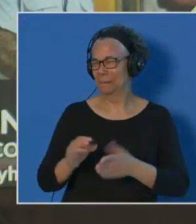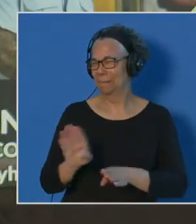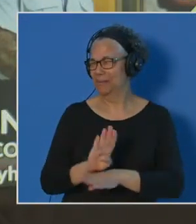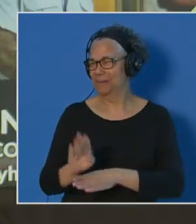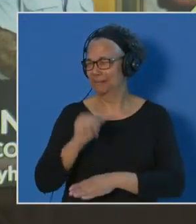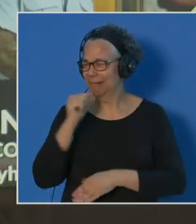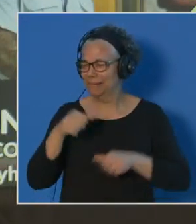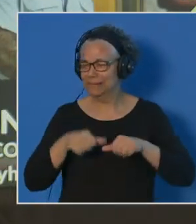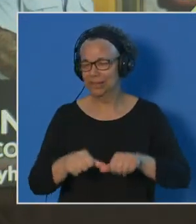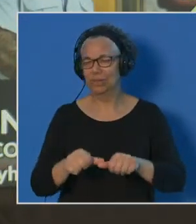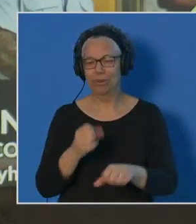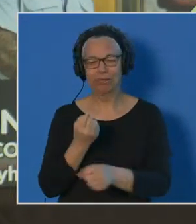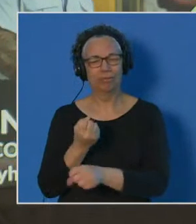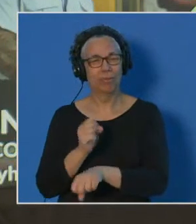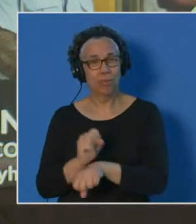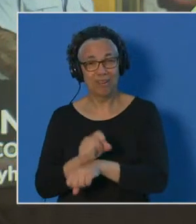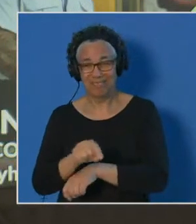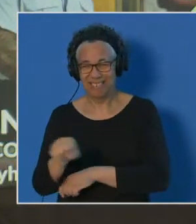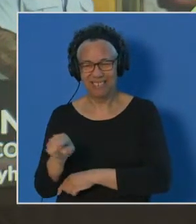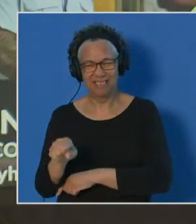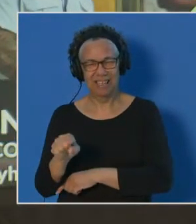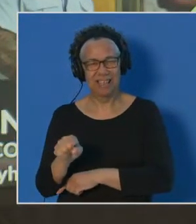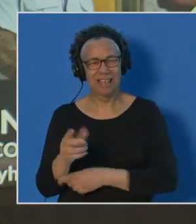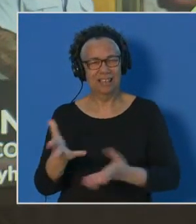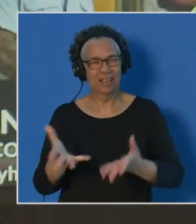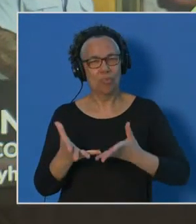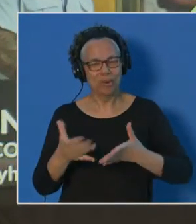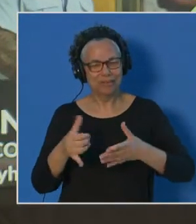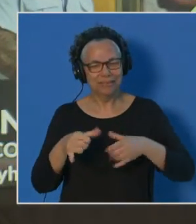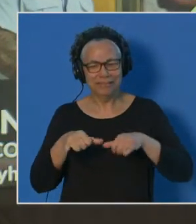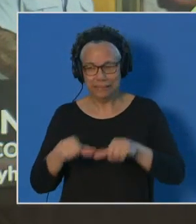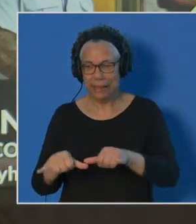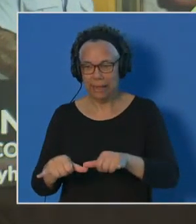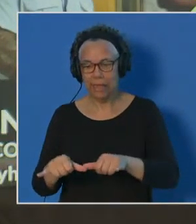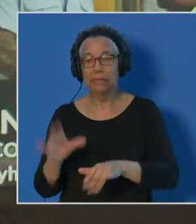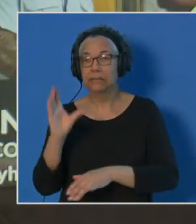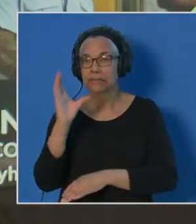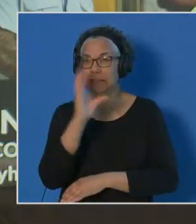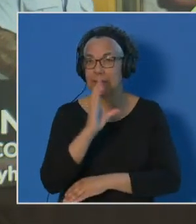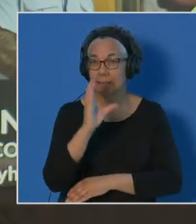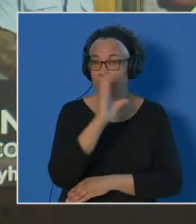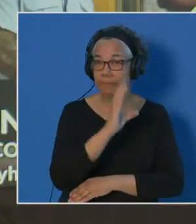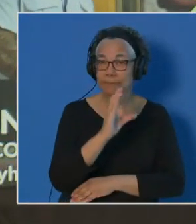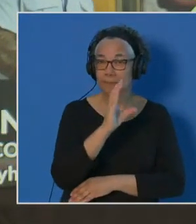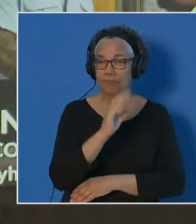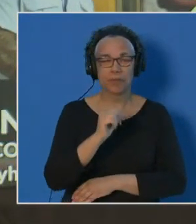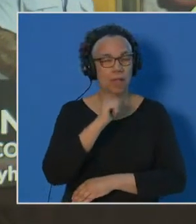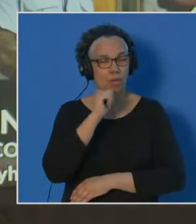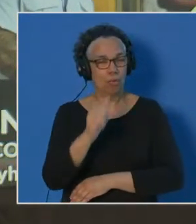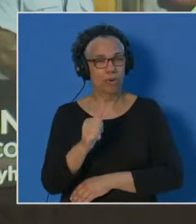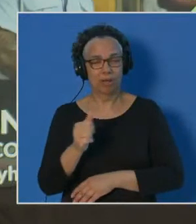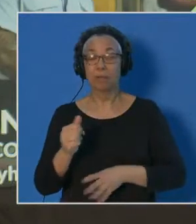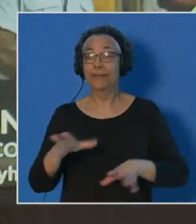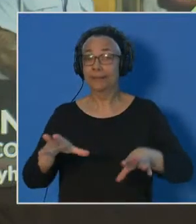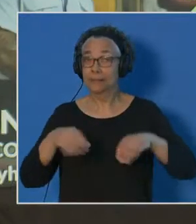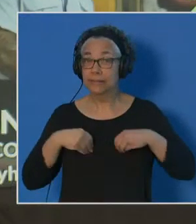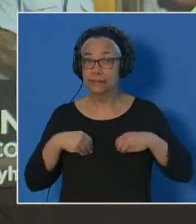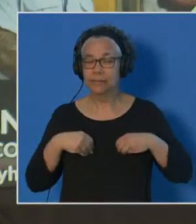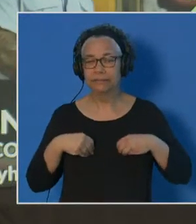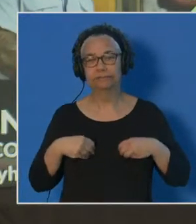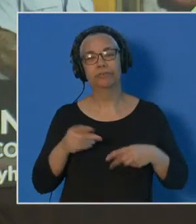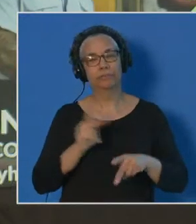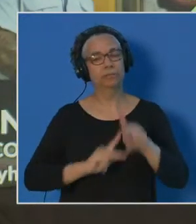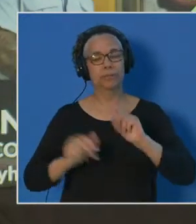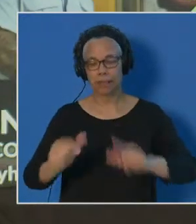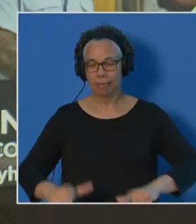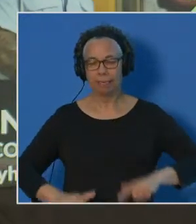and they were asking for permission to reside and seek. We're certainly not going to be approving permissions for people to reside in